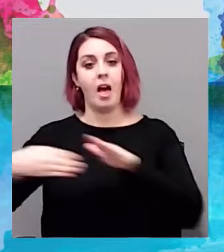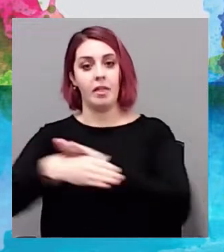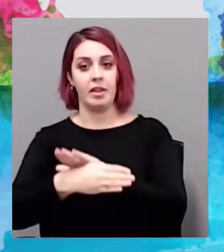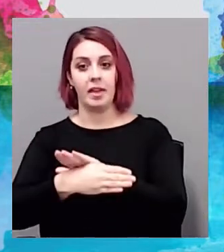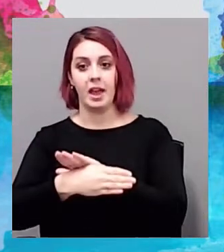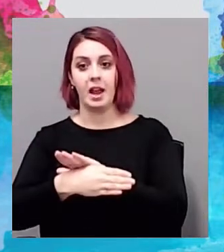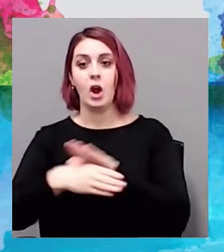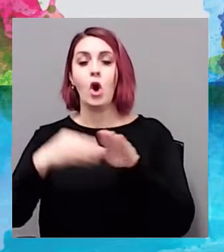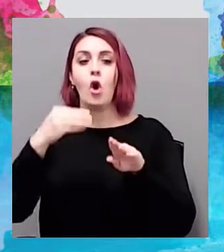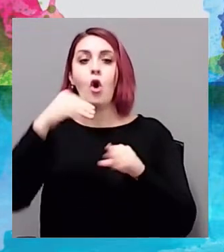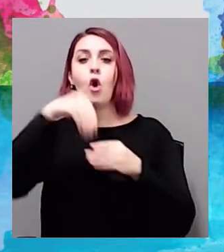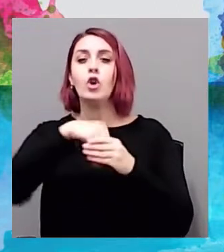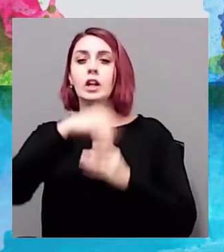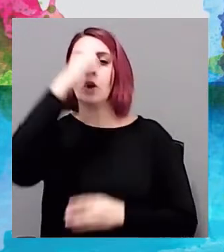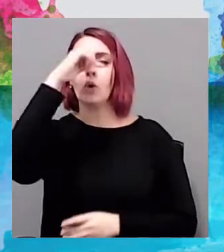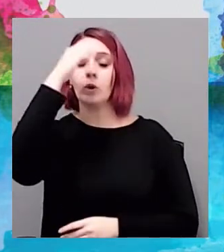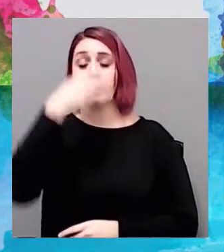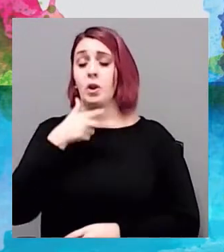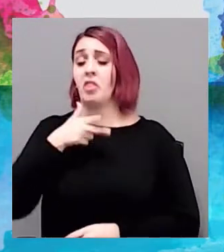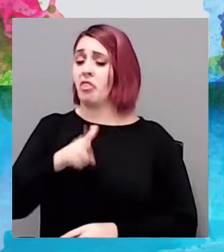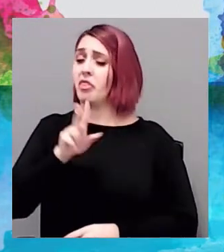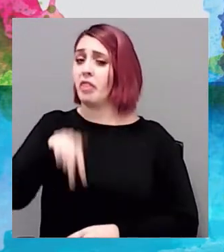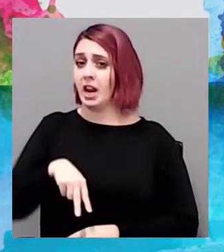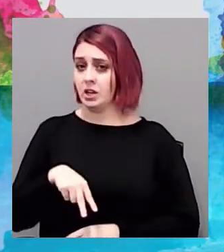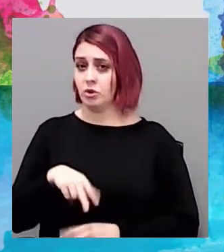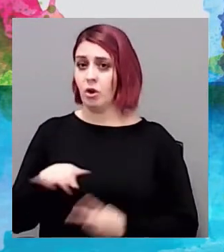universally accessible as a right.